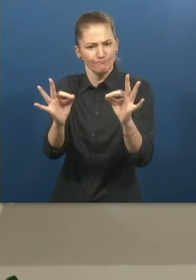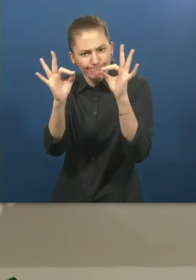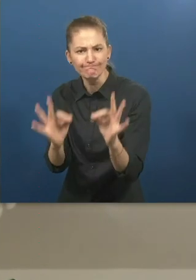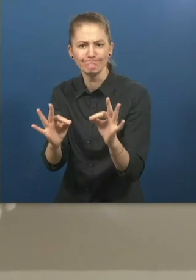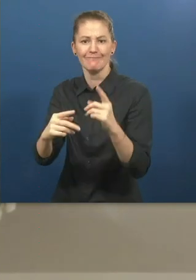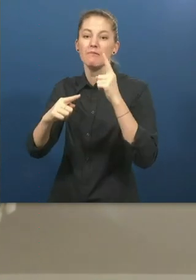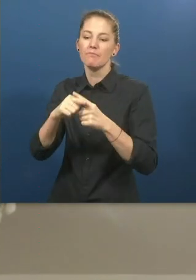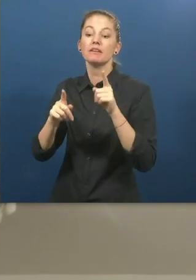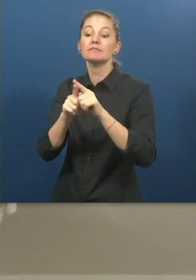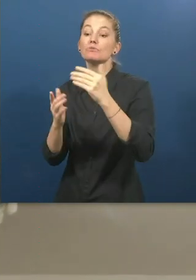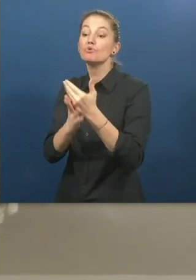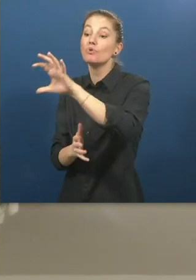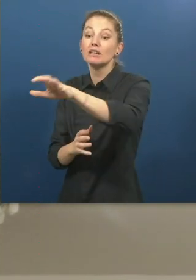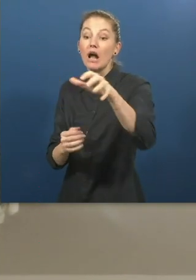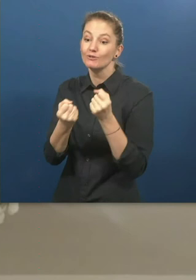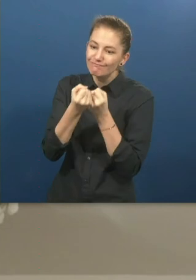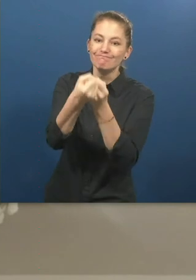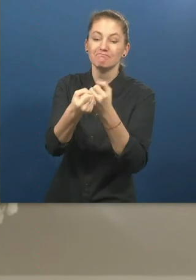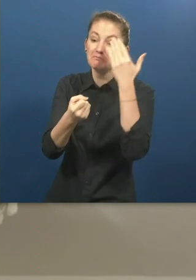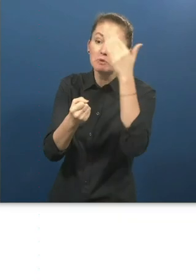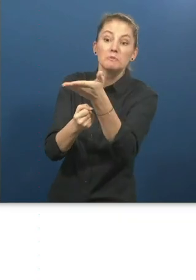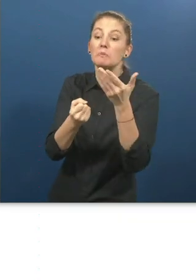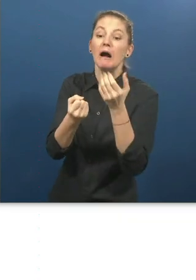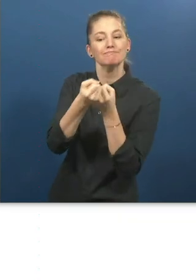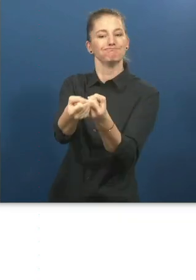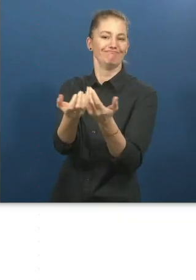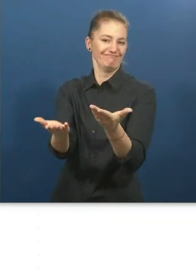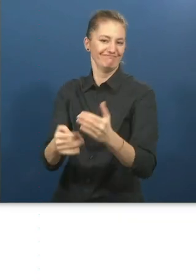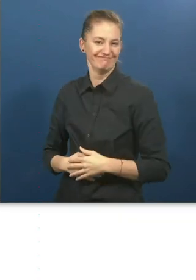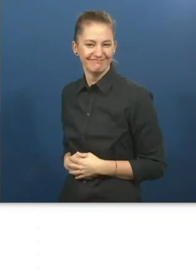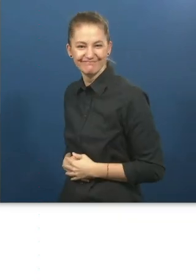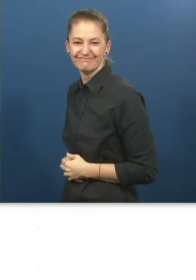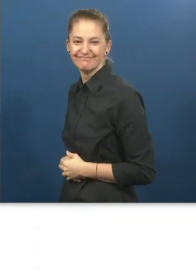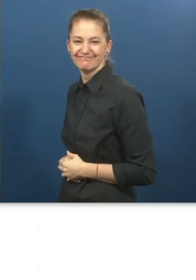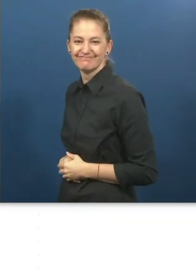to enter these new countries that may be unfamiliar to us.